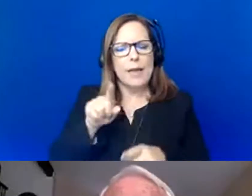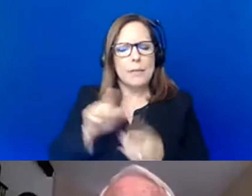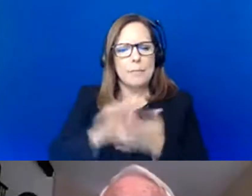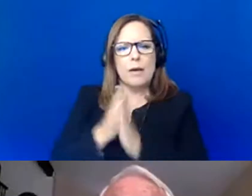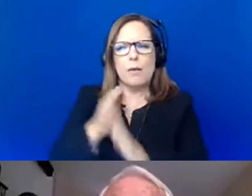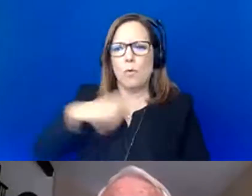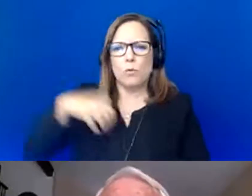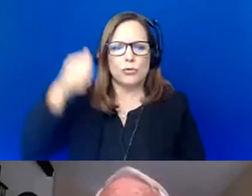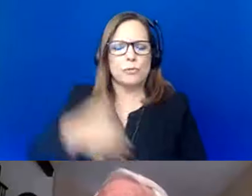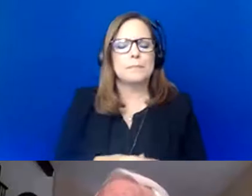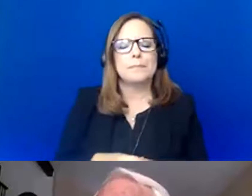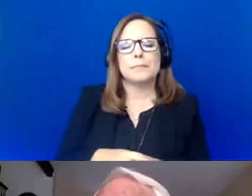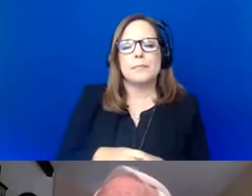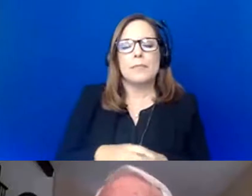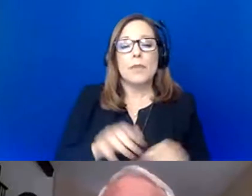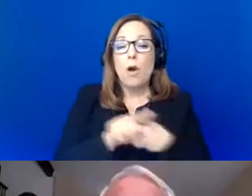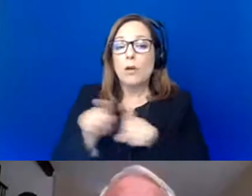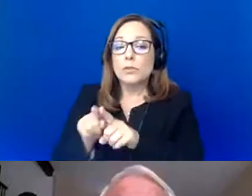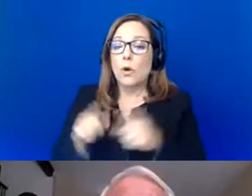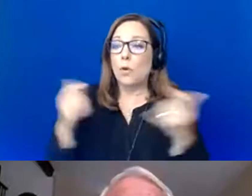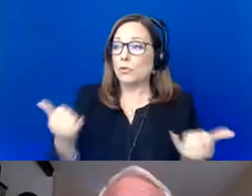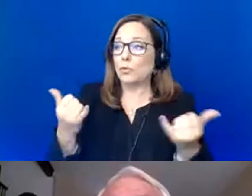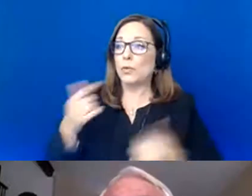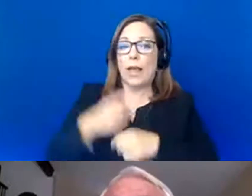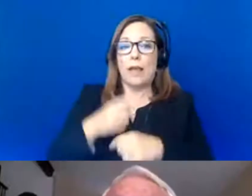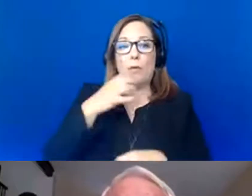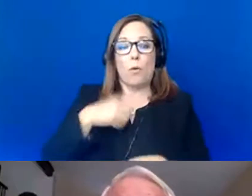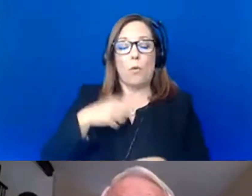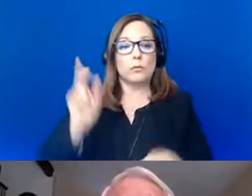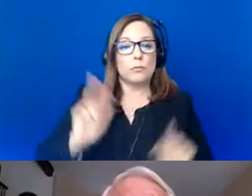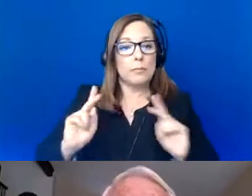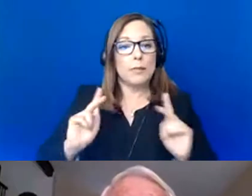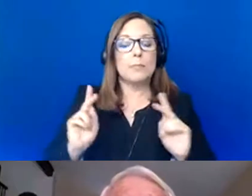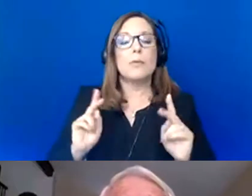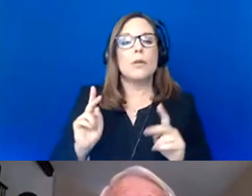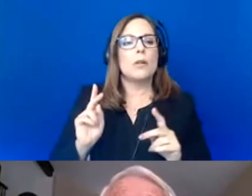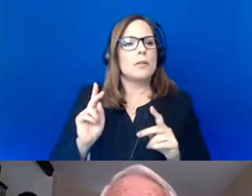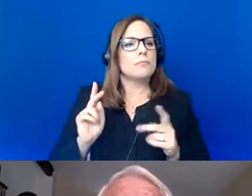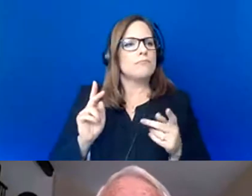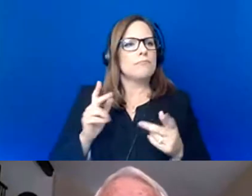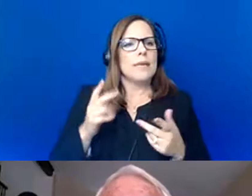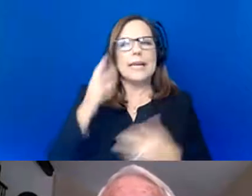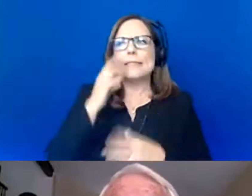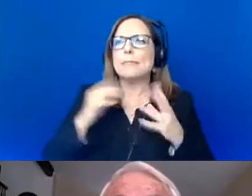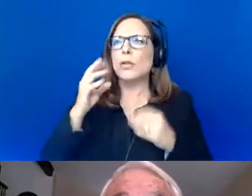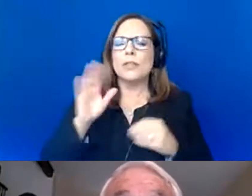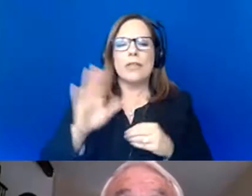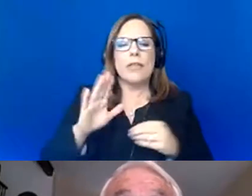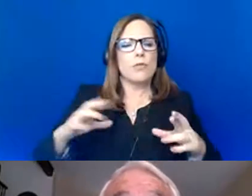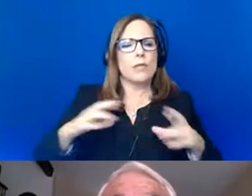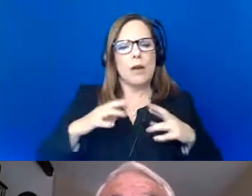Also today, older adults approach their retirement years much differently than earlier. Many of